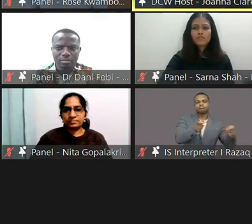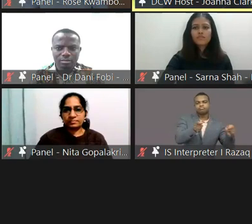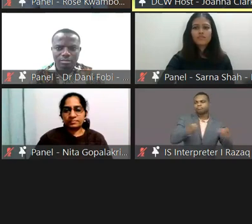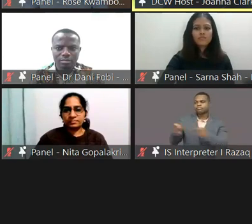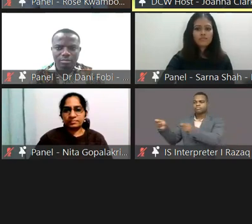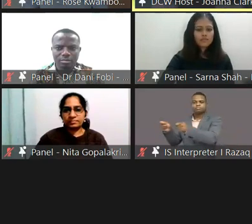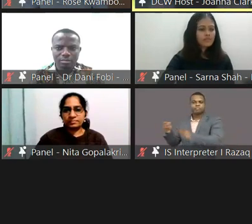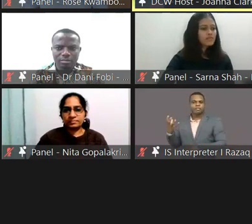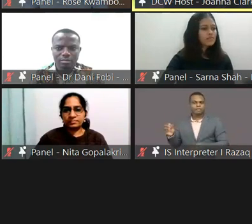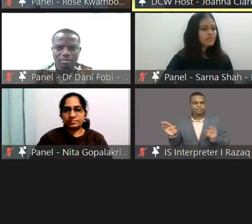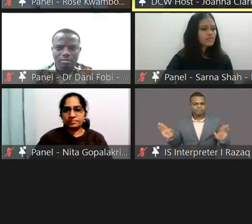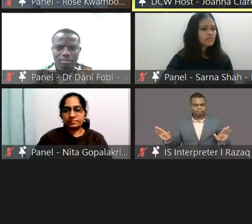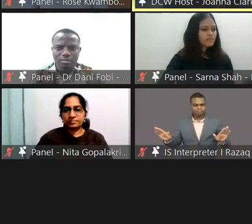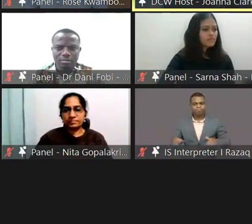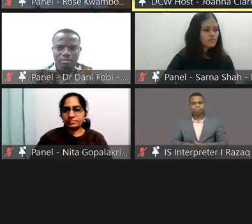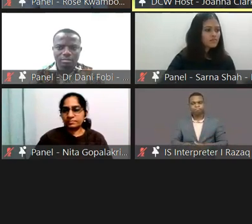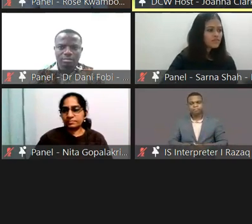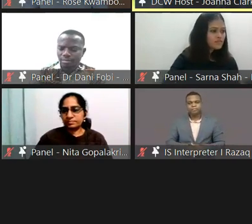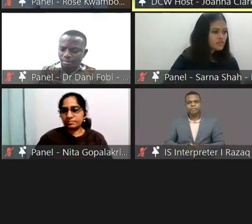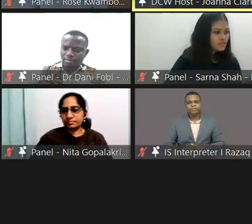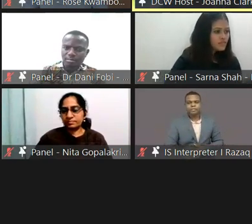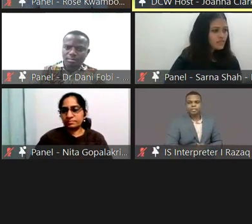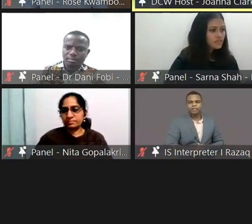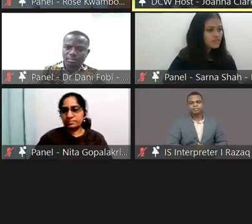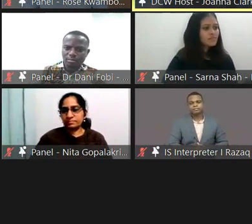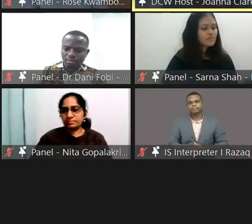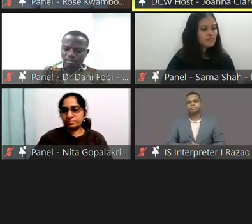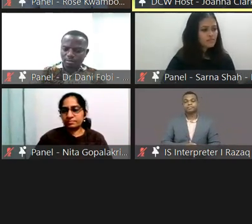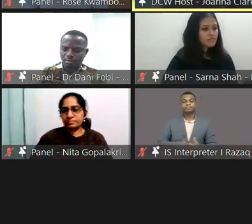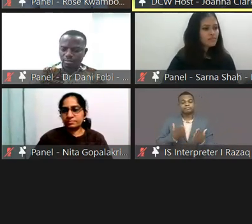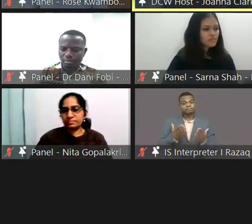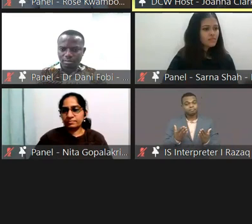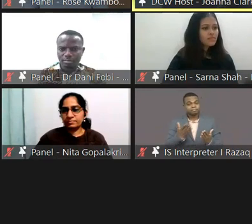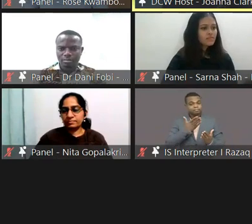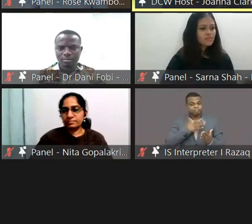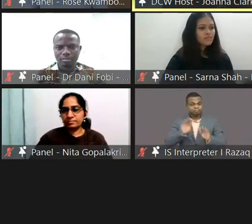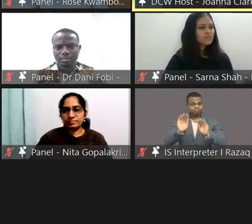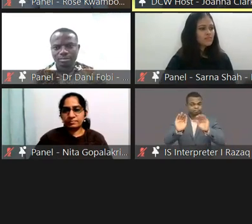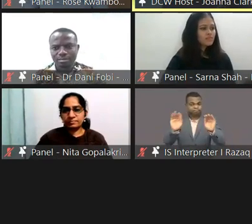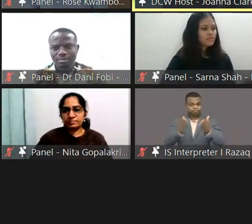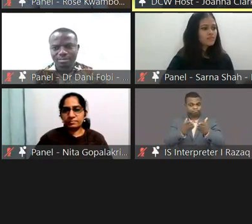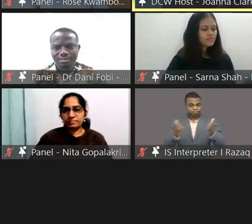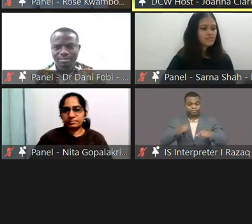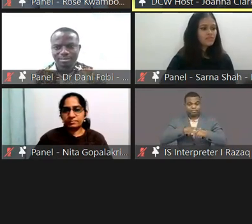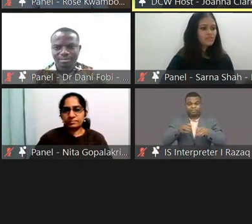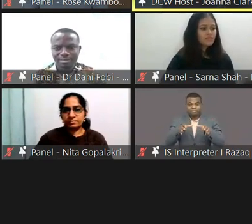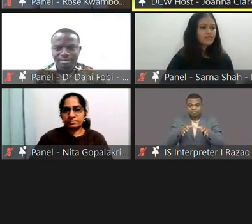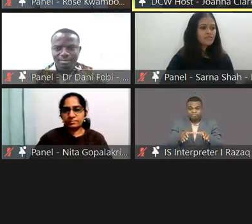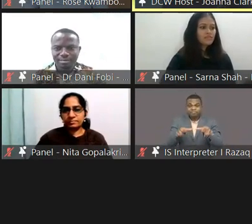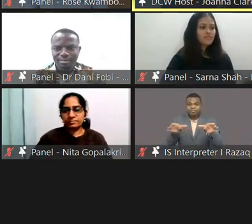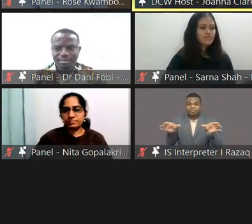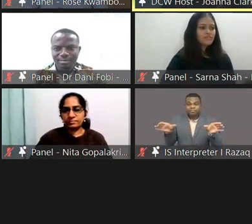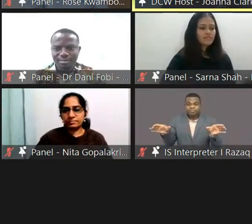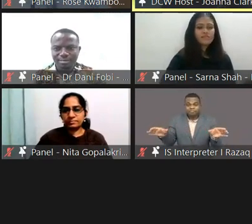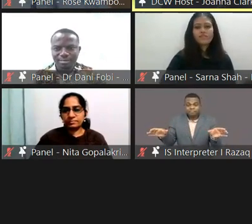breakout rooms, please do switch on your cameras, unmute yourself, and really this is a chance to have a bit